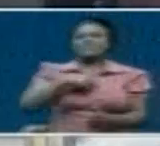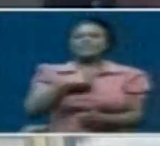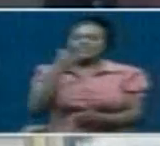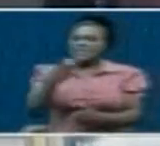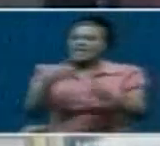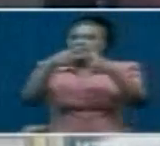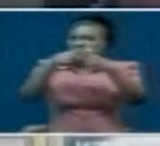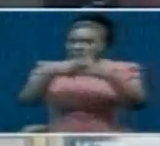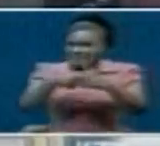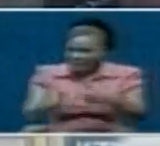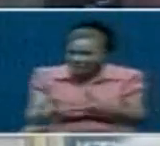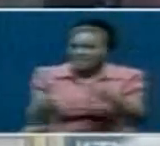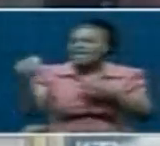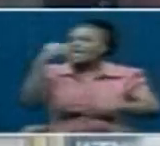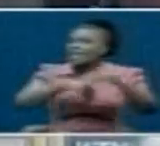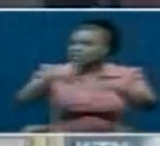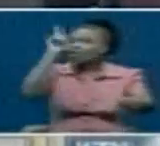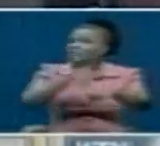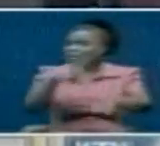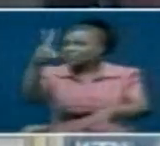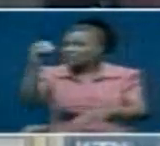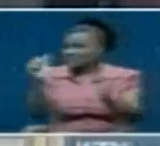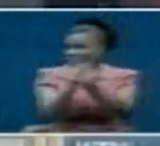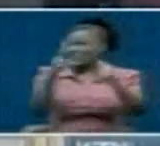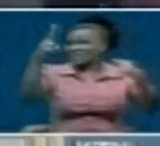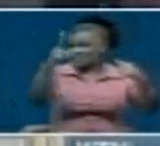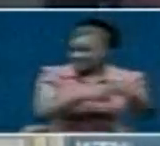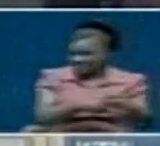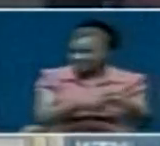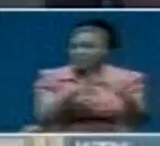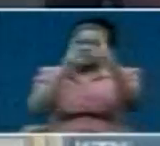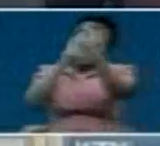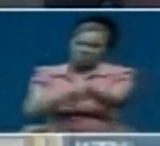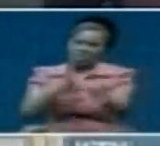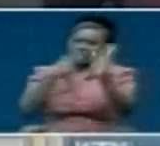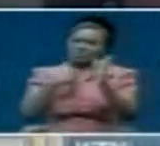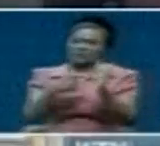it the beginning of the electioneering period for 2017? Samogina has the details.